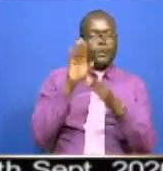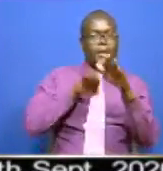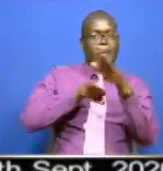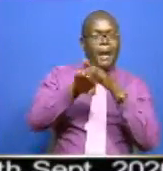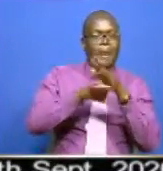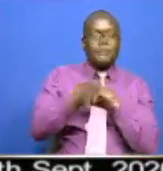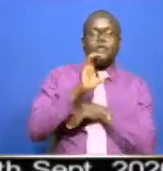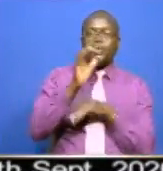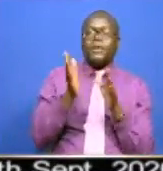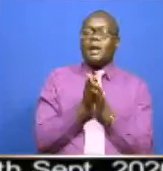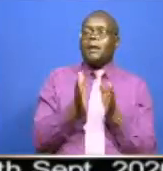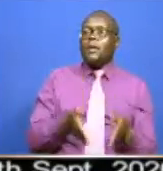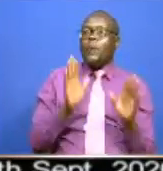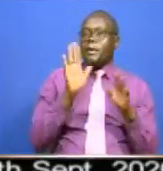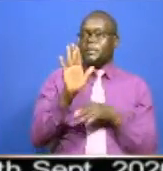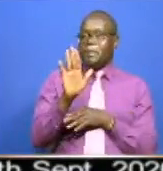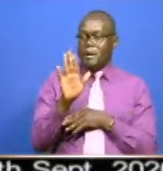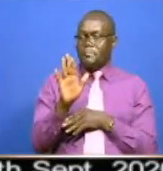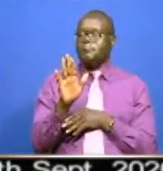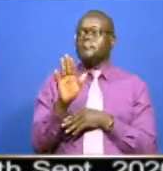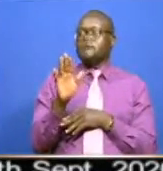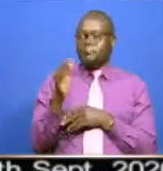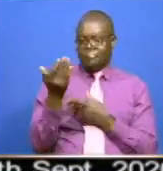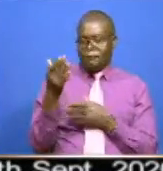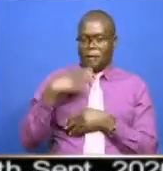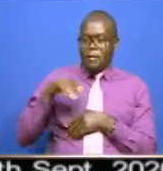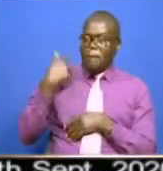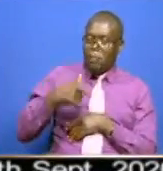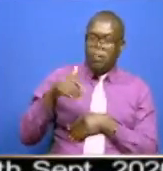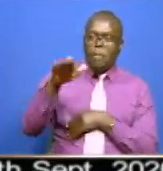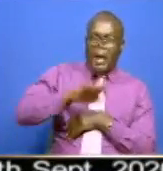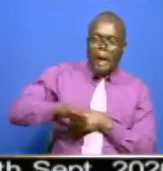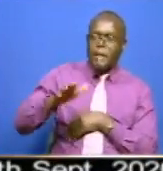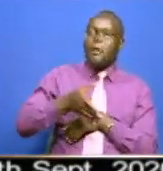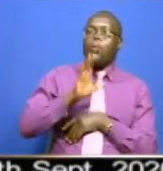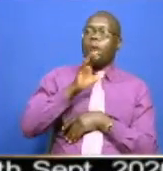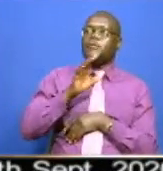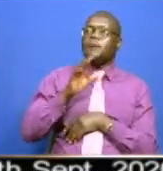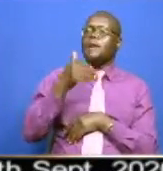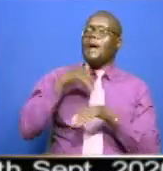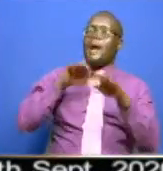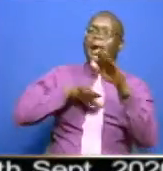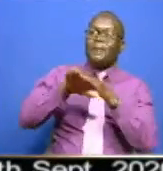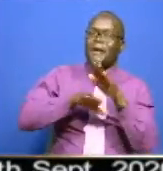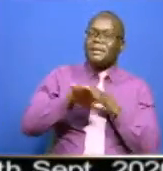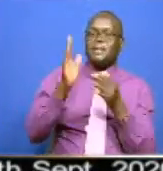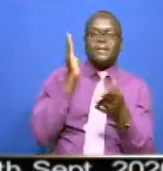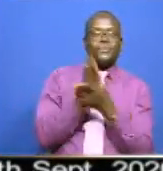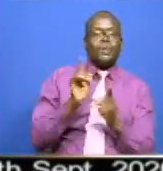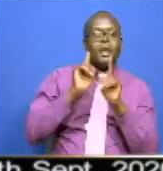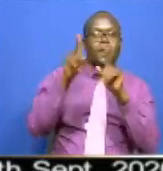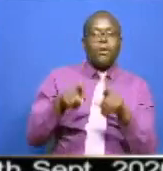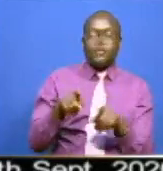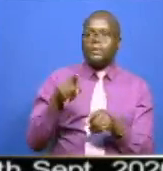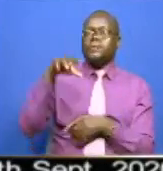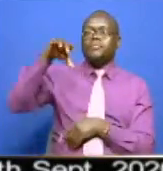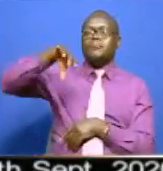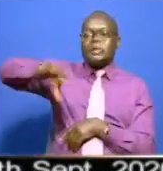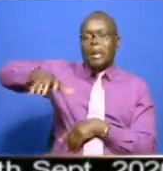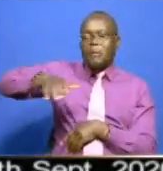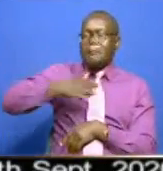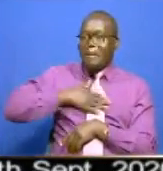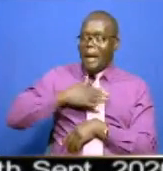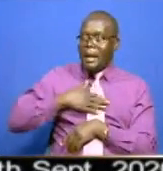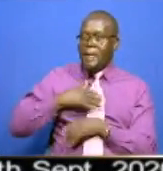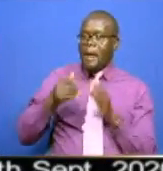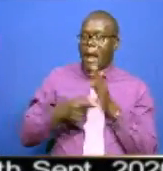and waterways. And then there's a presumption that people who are around Lake Victoria have access to water. If you go to Mfangano Island in a place